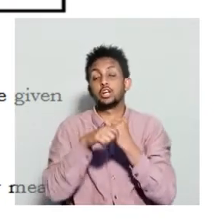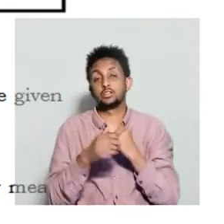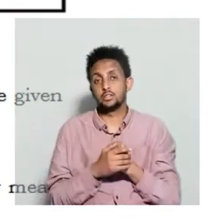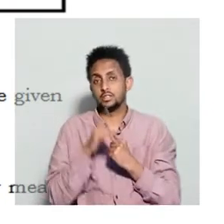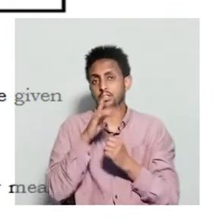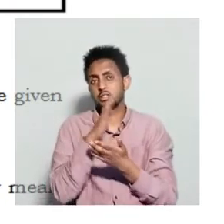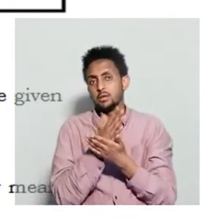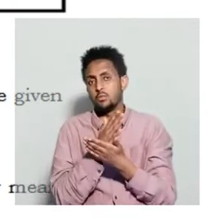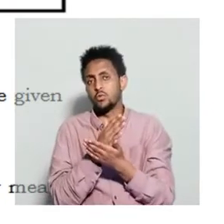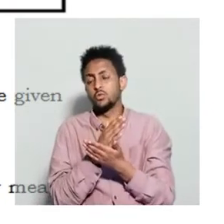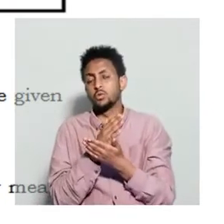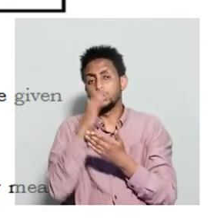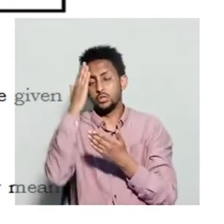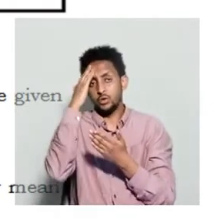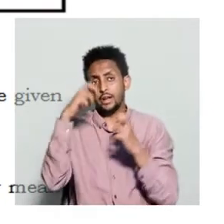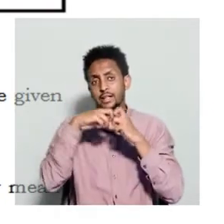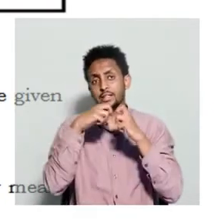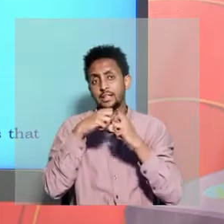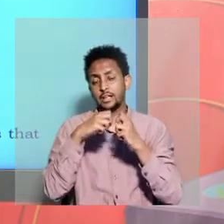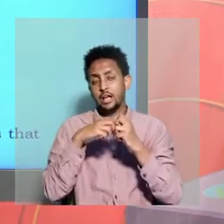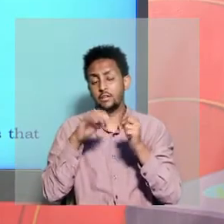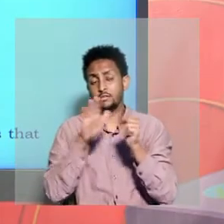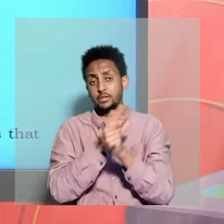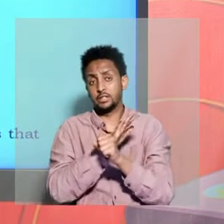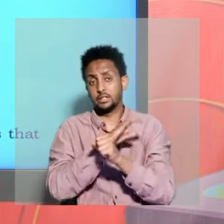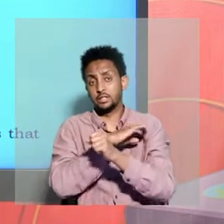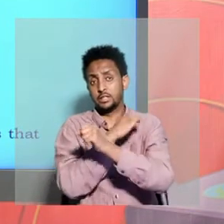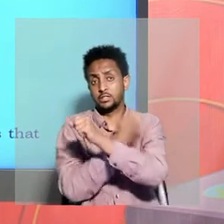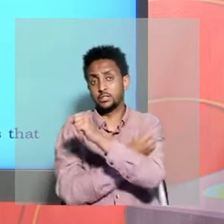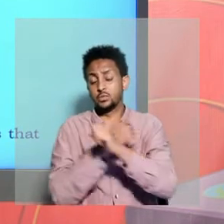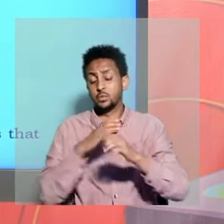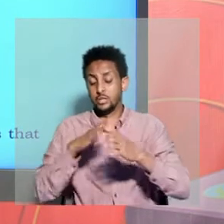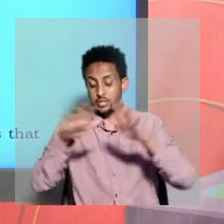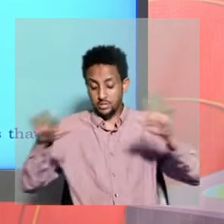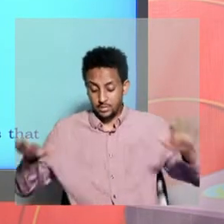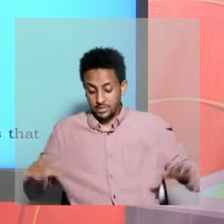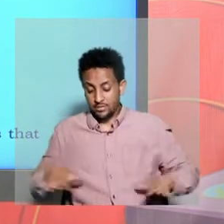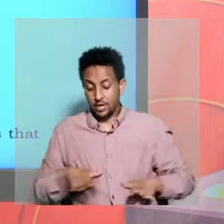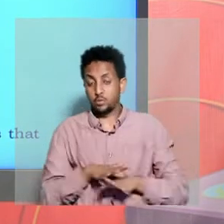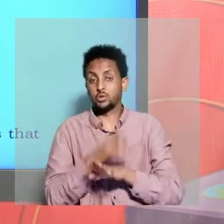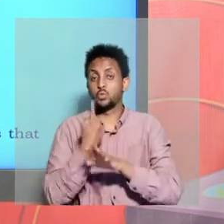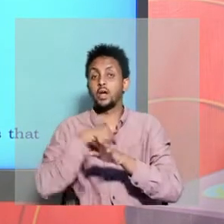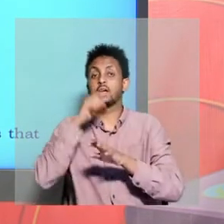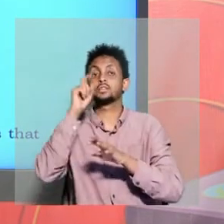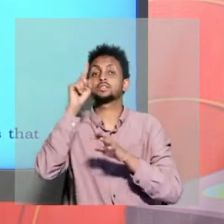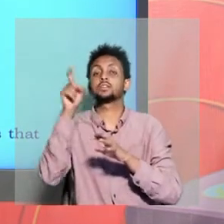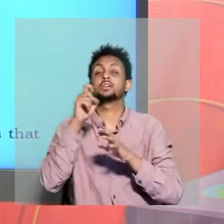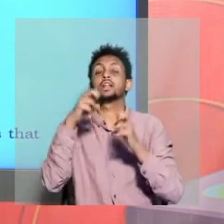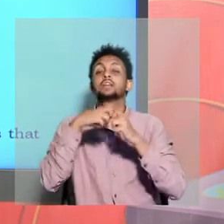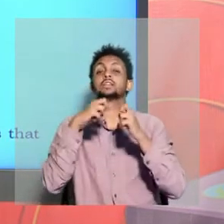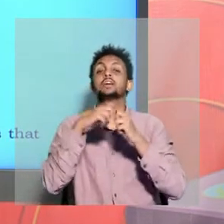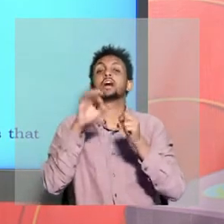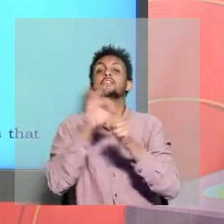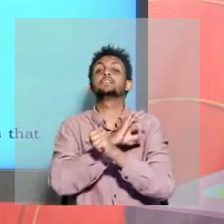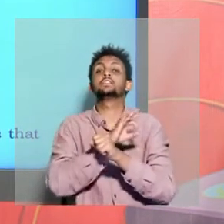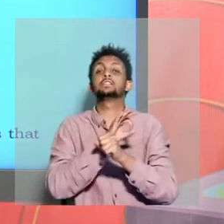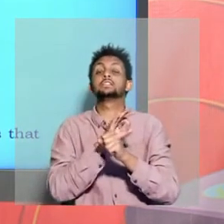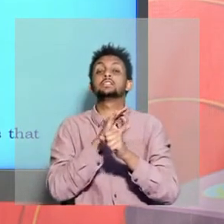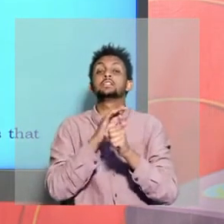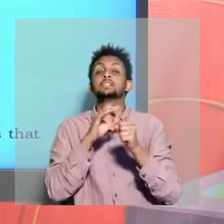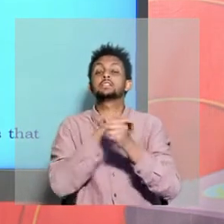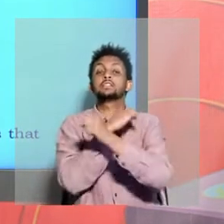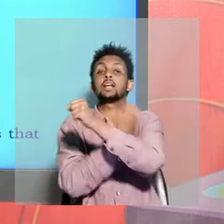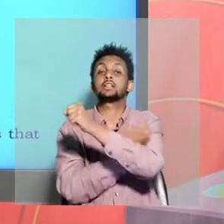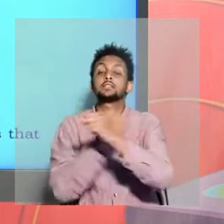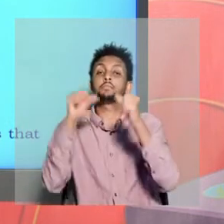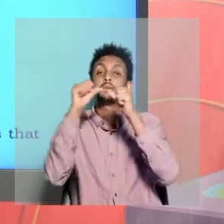is somehow analogous to that of electric field strength. Previously, at a specified point, we are asked to find electric field strength. Electric field strength